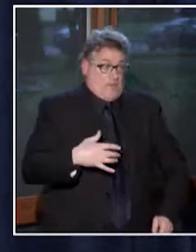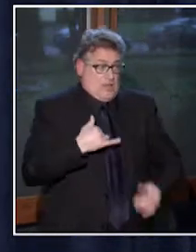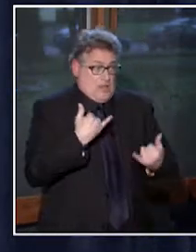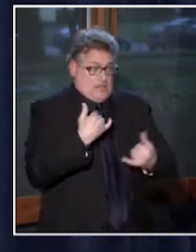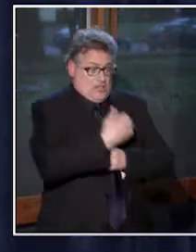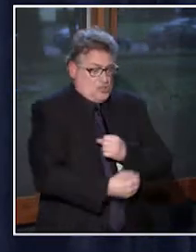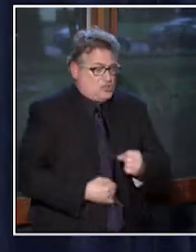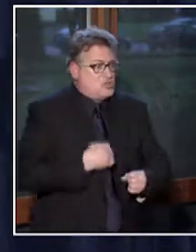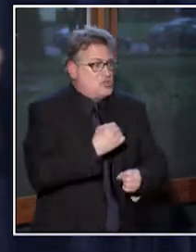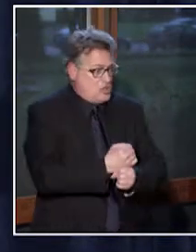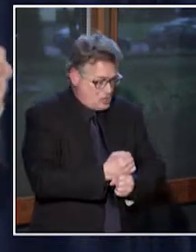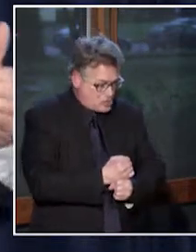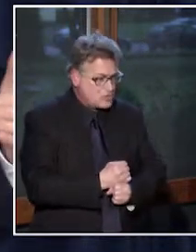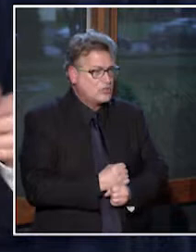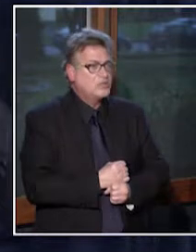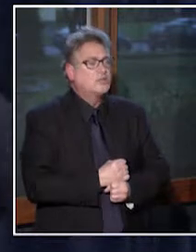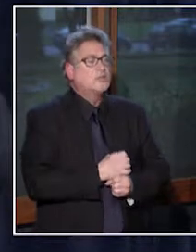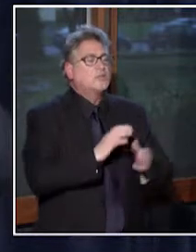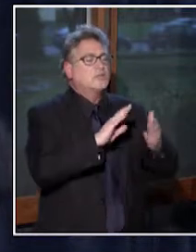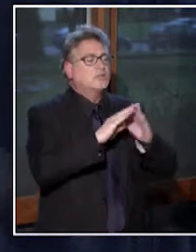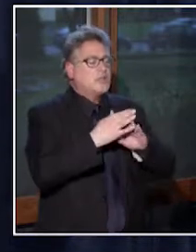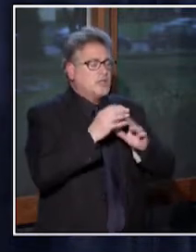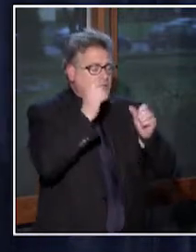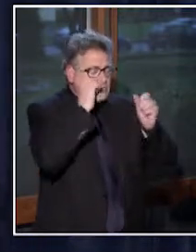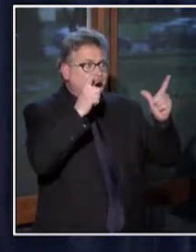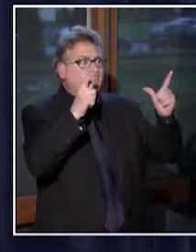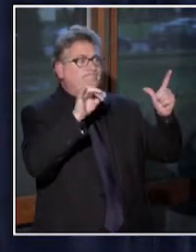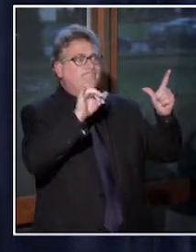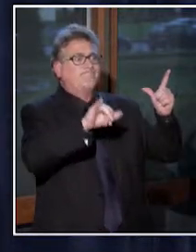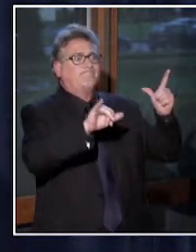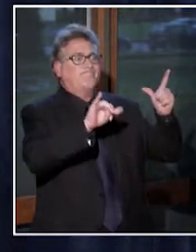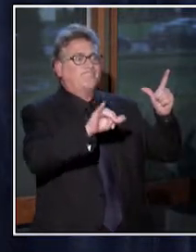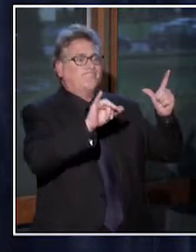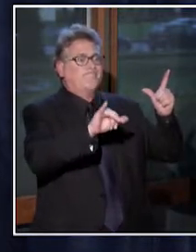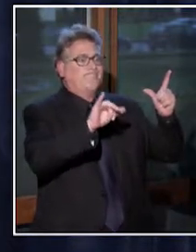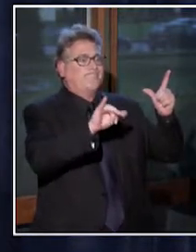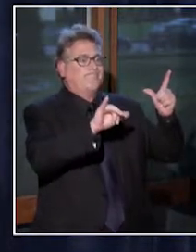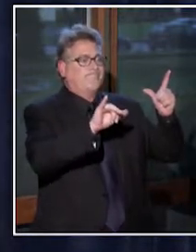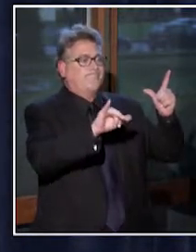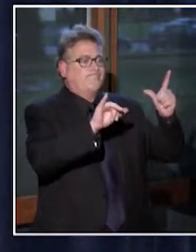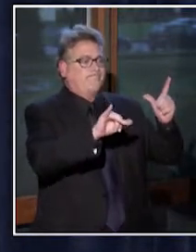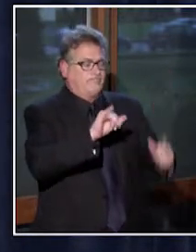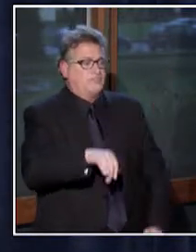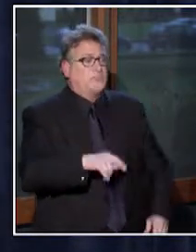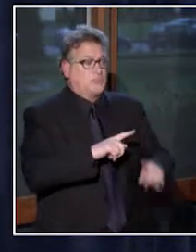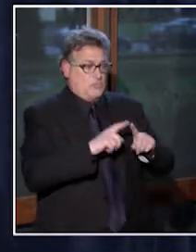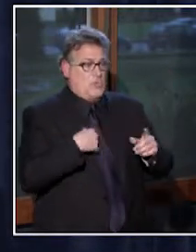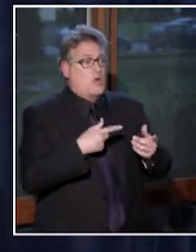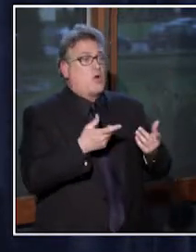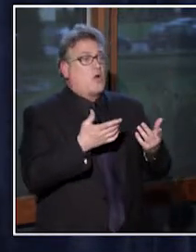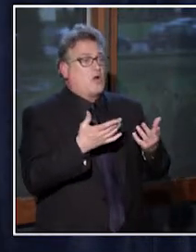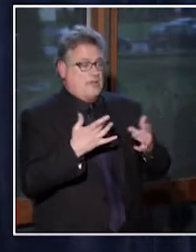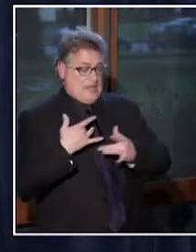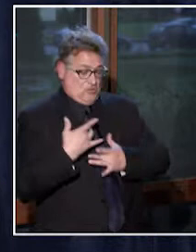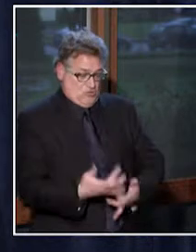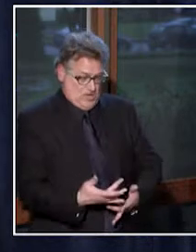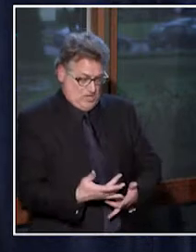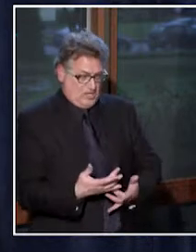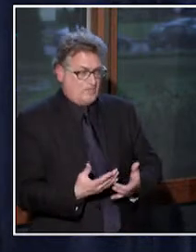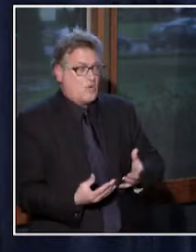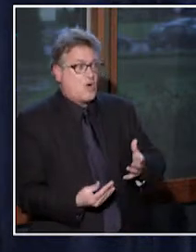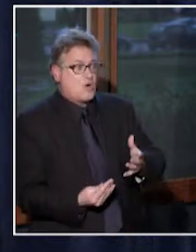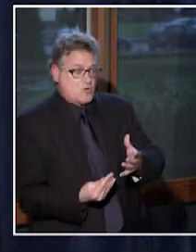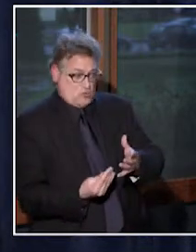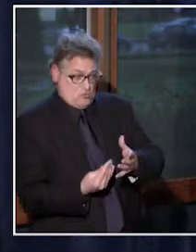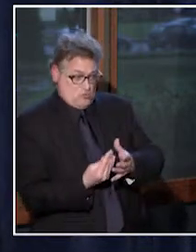in particular, cities woke up to that reality. As the trend towards growing cities